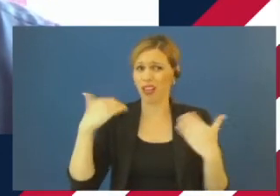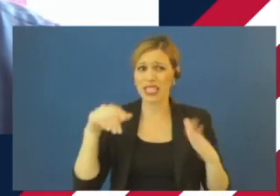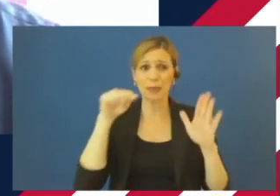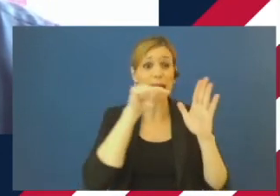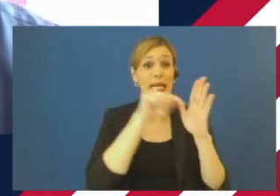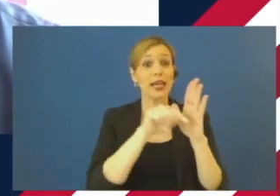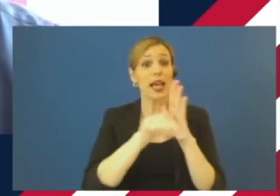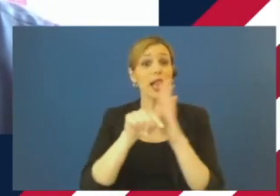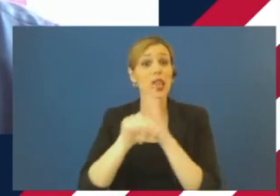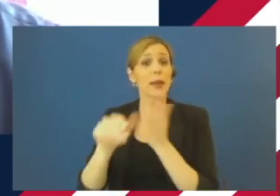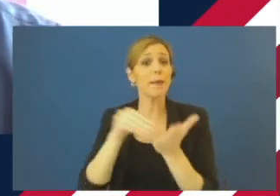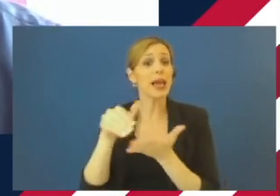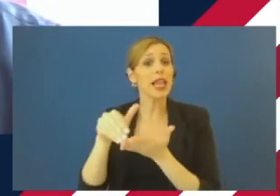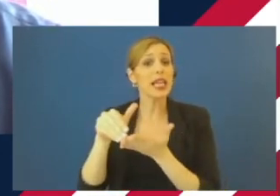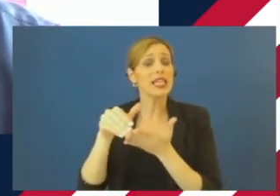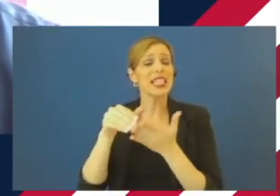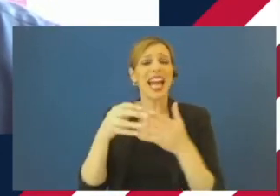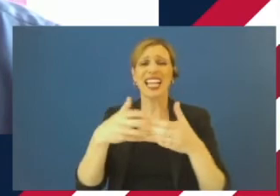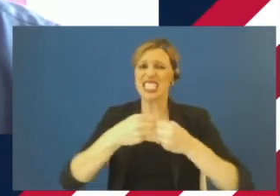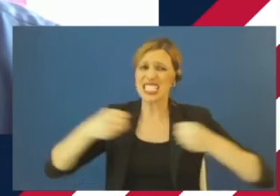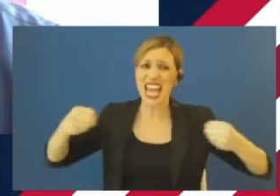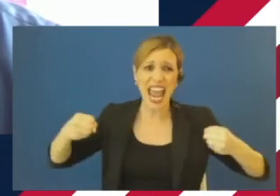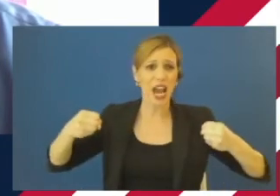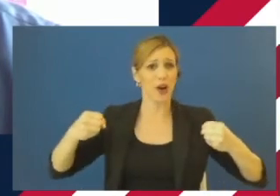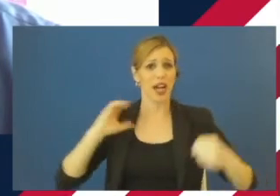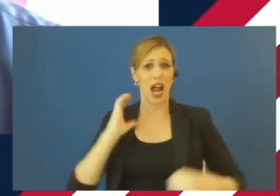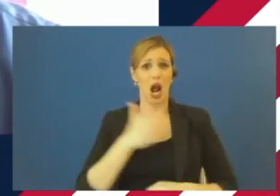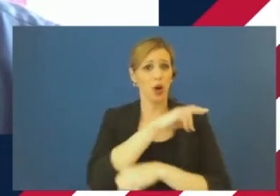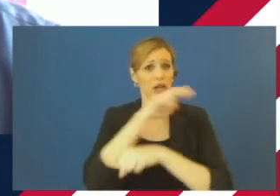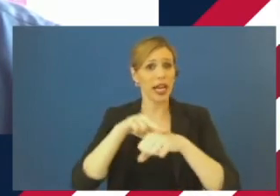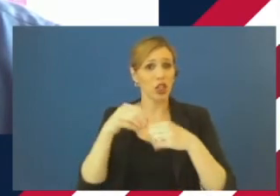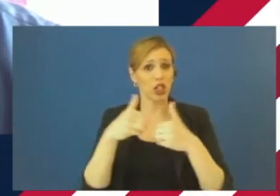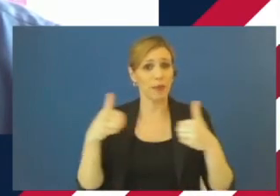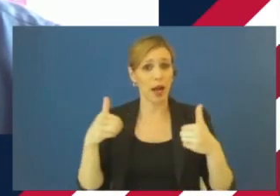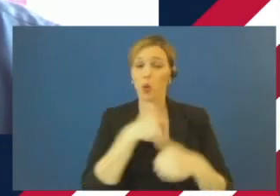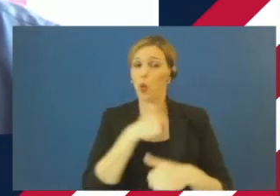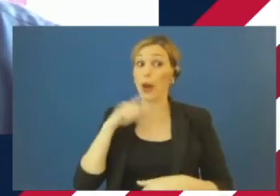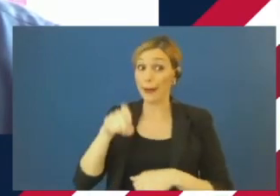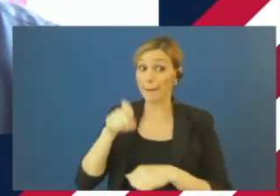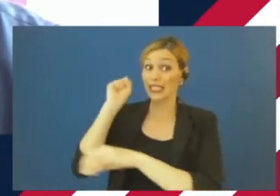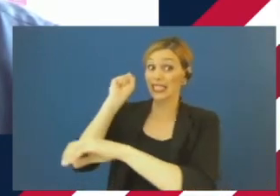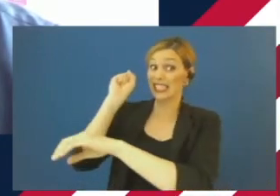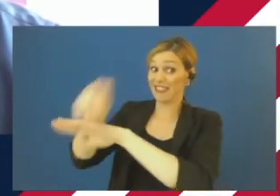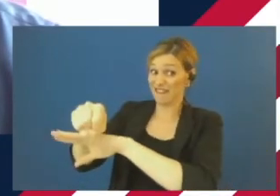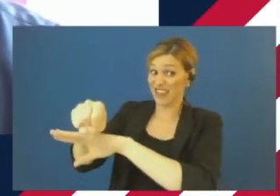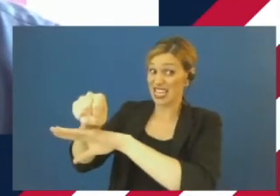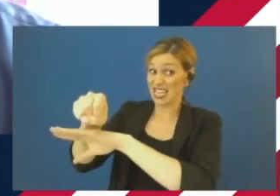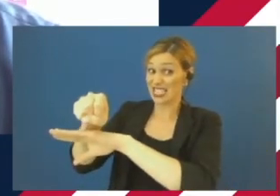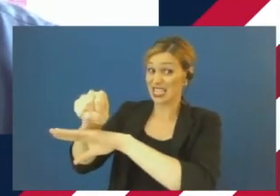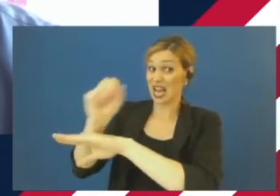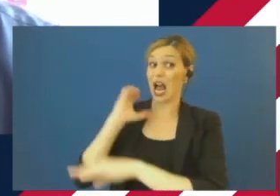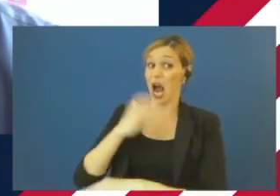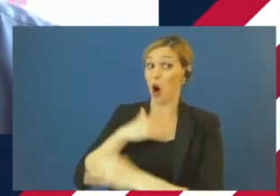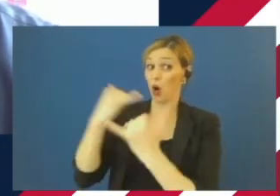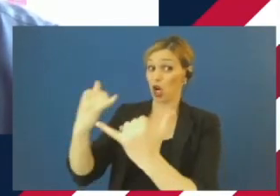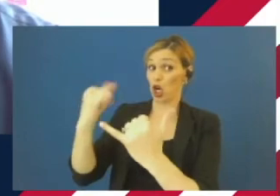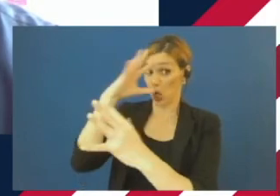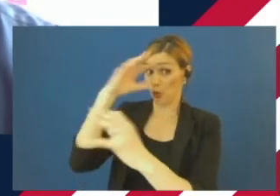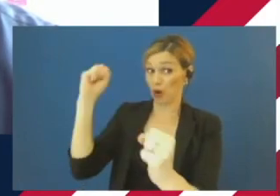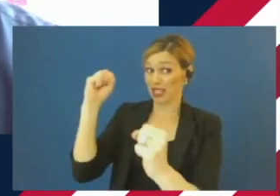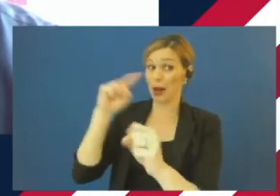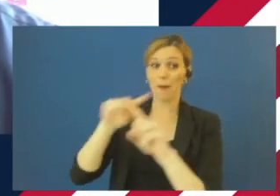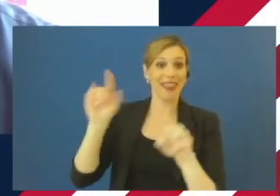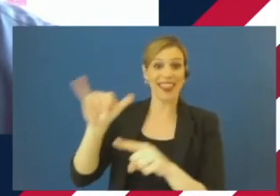seams. Now, we must defeat Donald Trump, but that alone will not be enough. We need bold